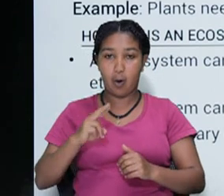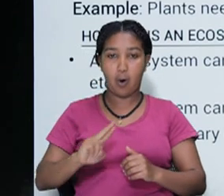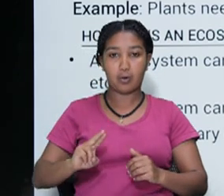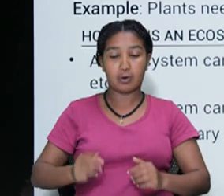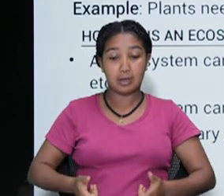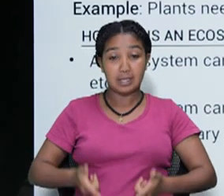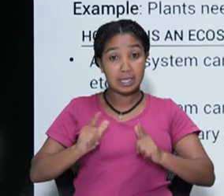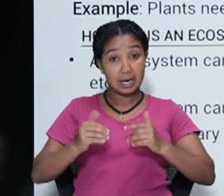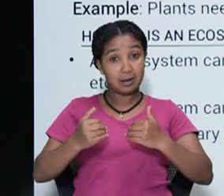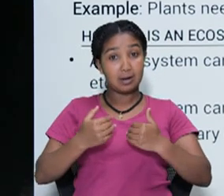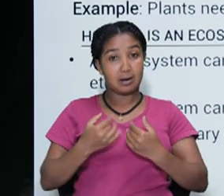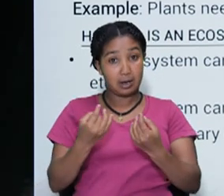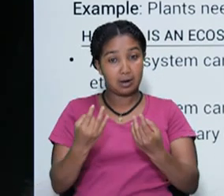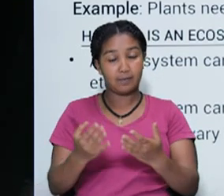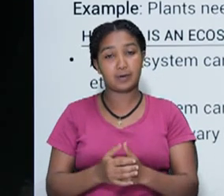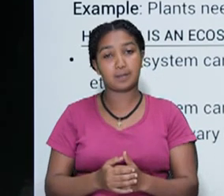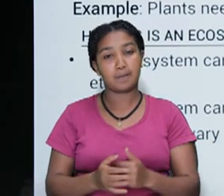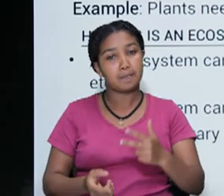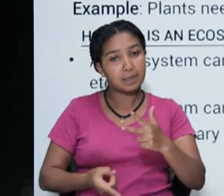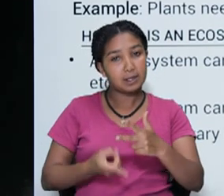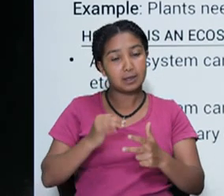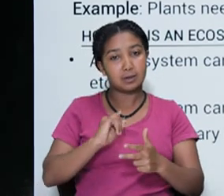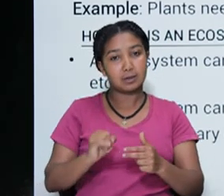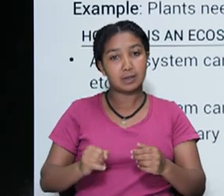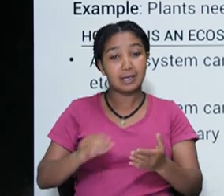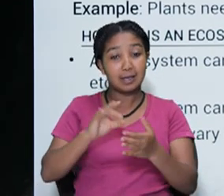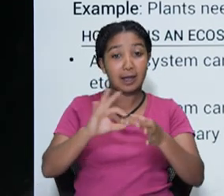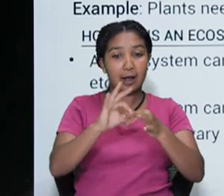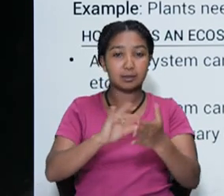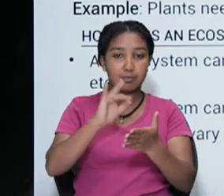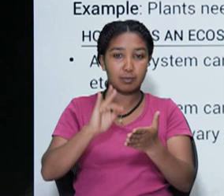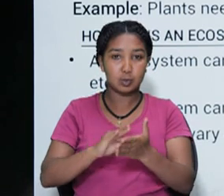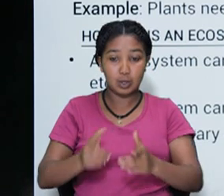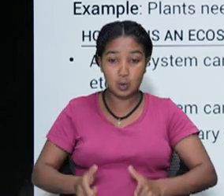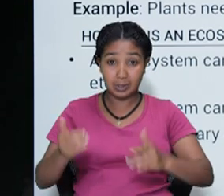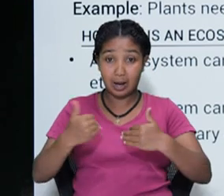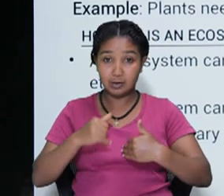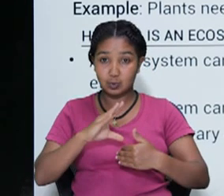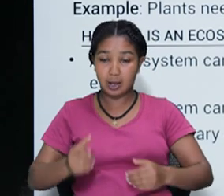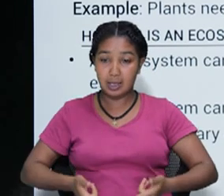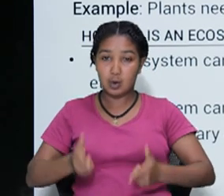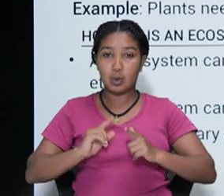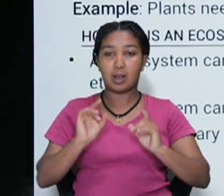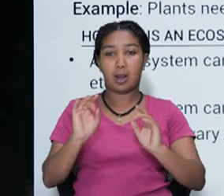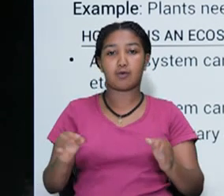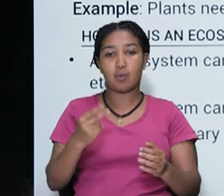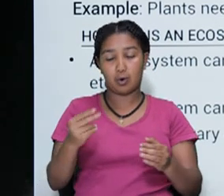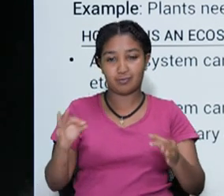between abiotic factors and abiotic factors. The third is interaction between biotic and abiotic factors.